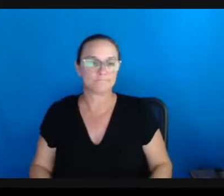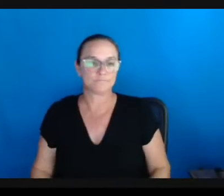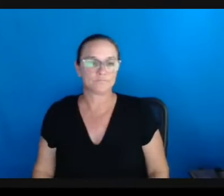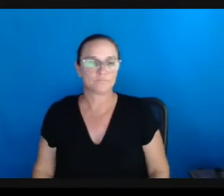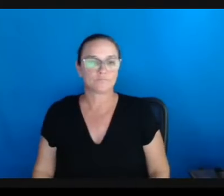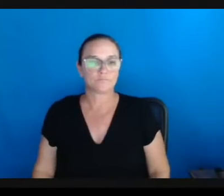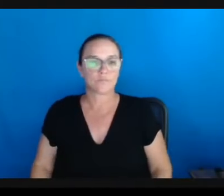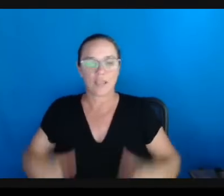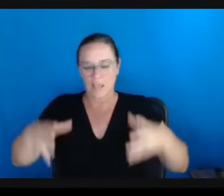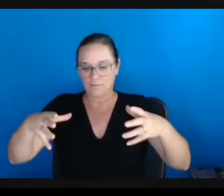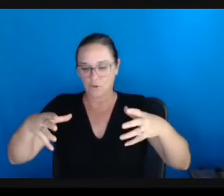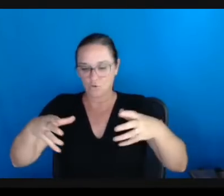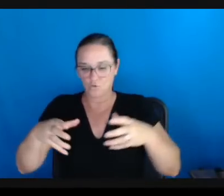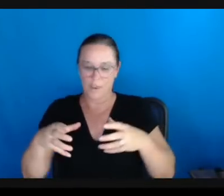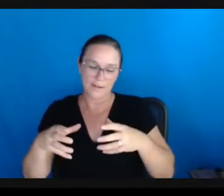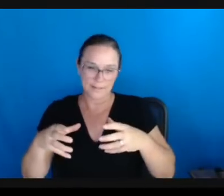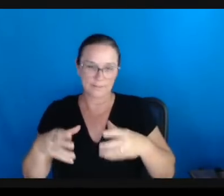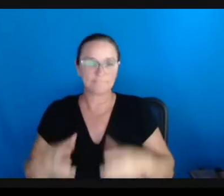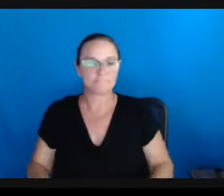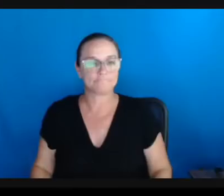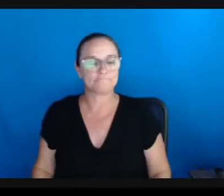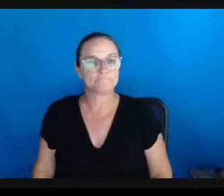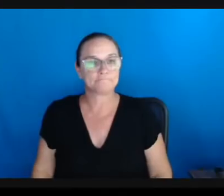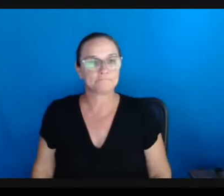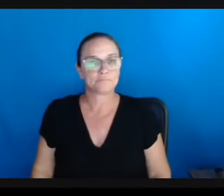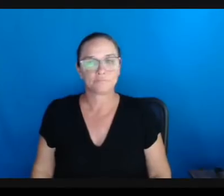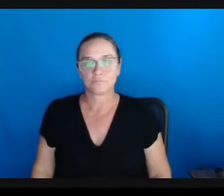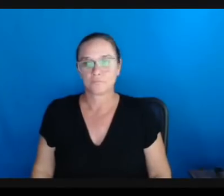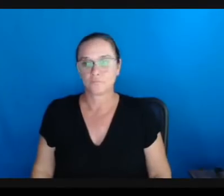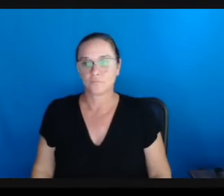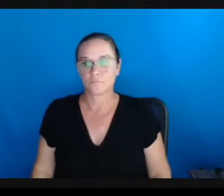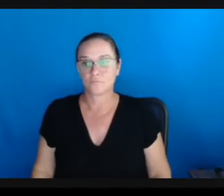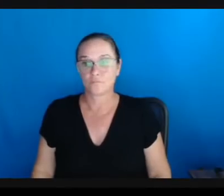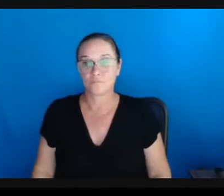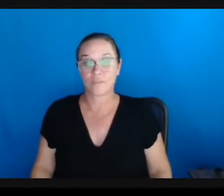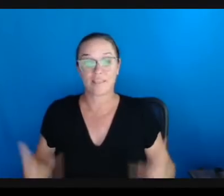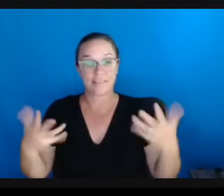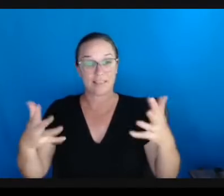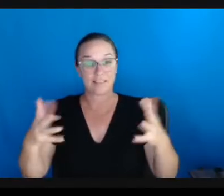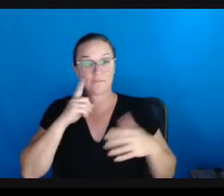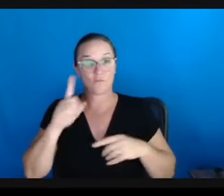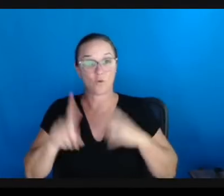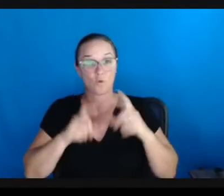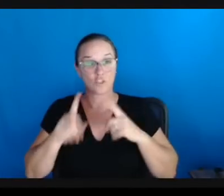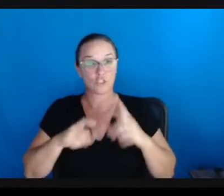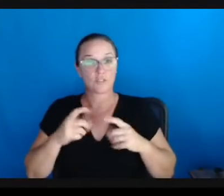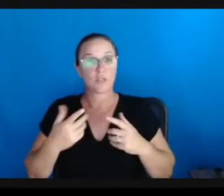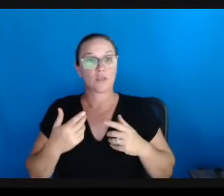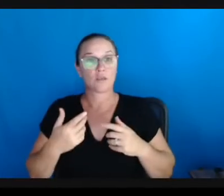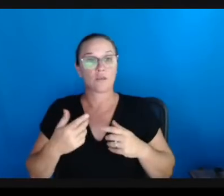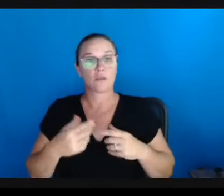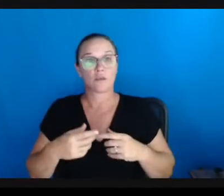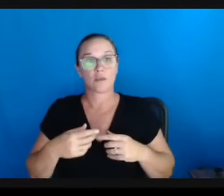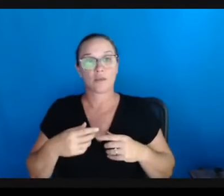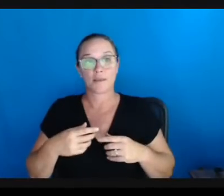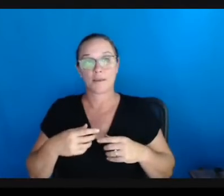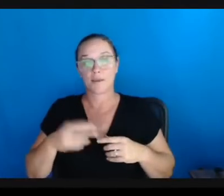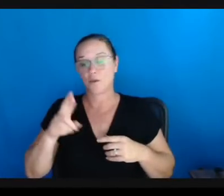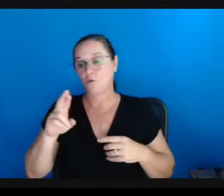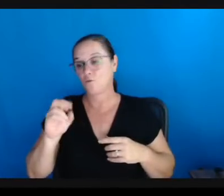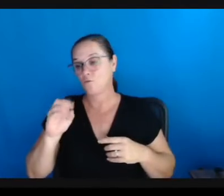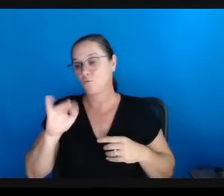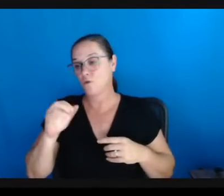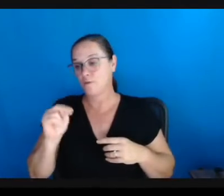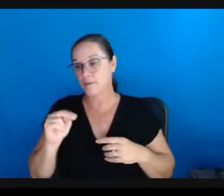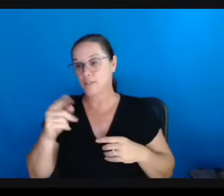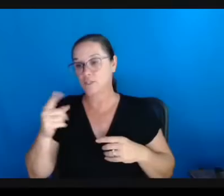contracting and lowering the surface. All right, that'll do it for our questions. I do want to mention Robin, who donated over on our